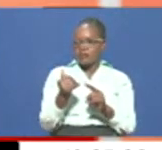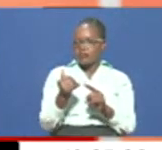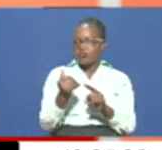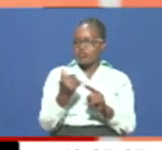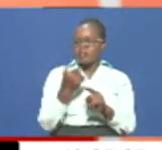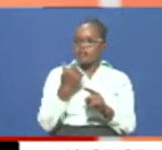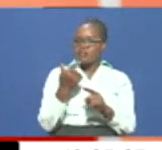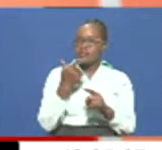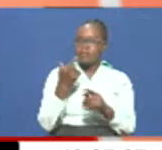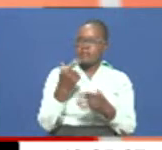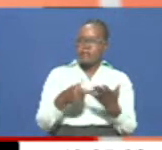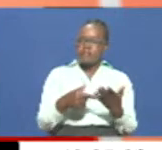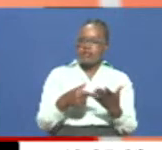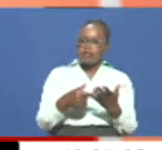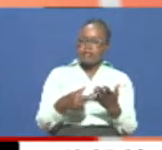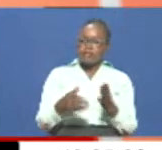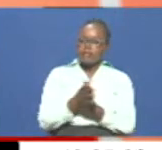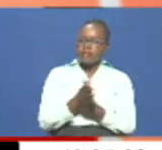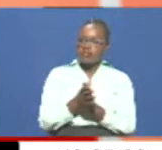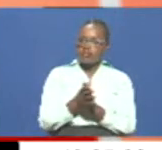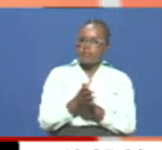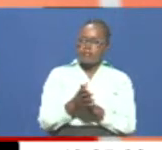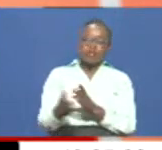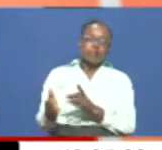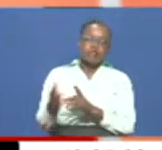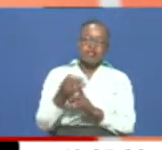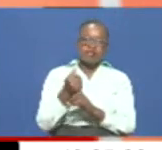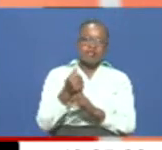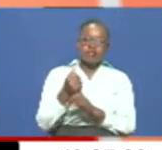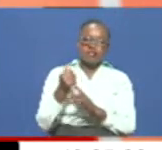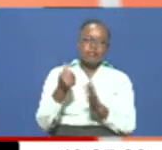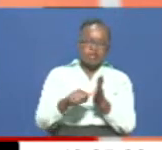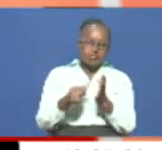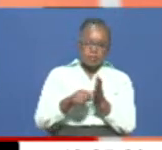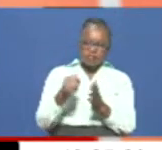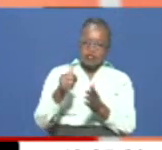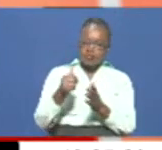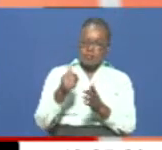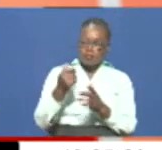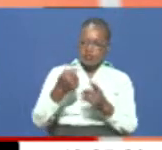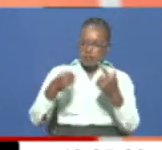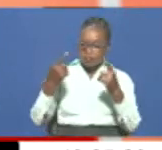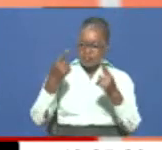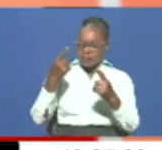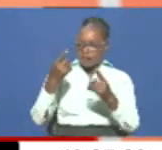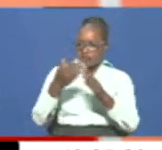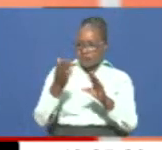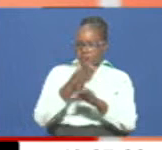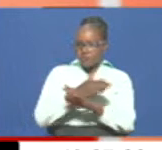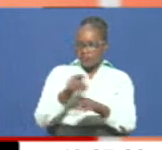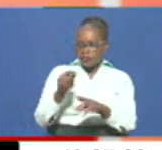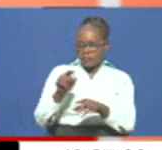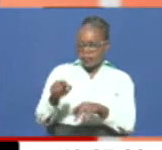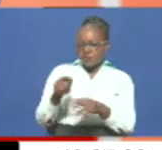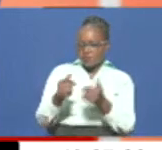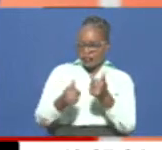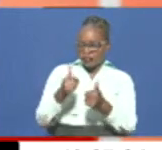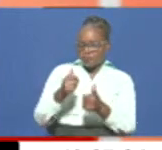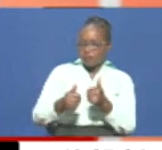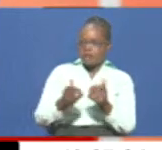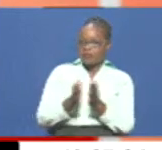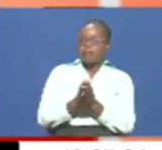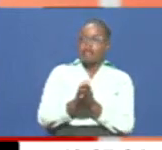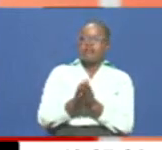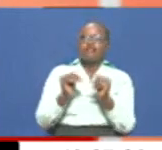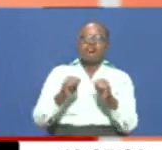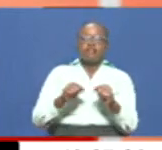the milestones which need to be achieved before that particular date. And the consultative forum was able to agree. The